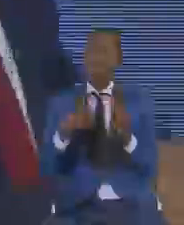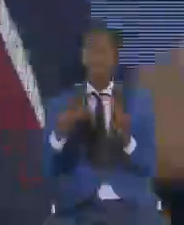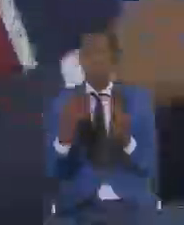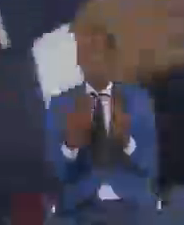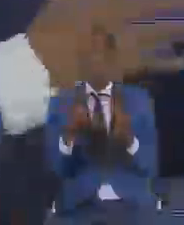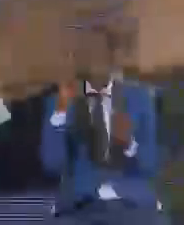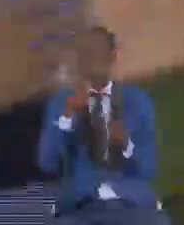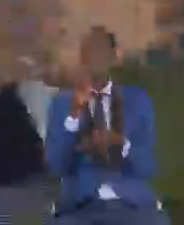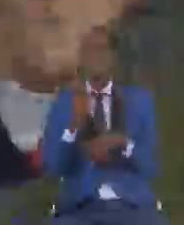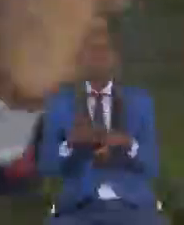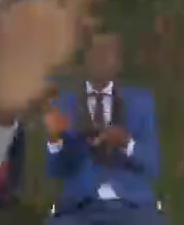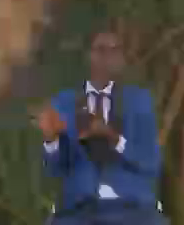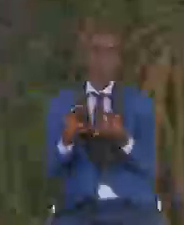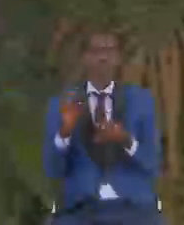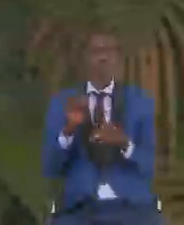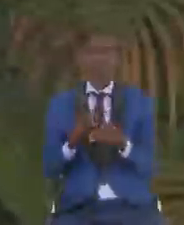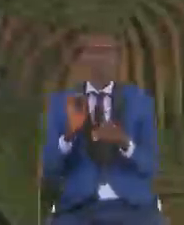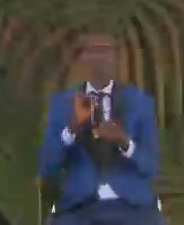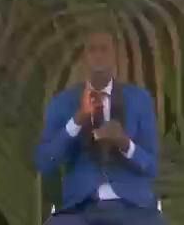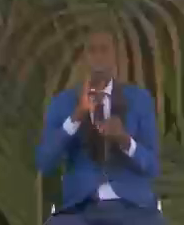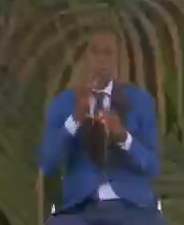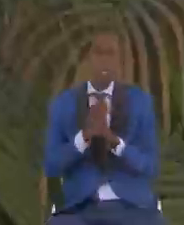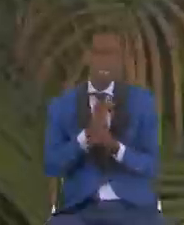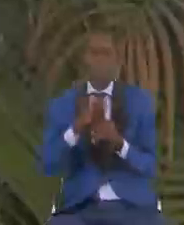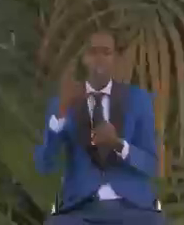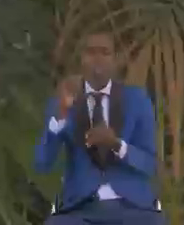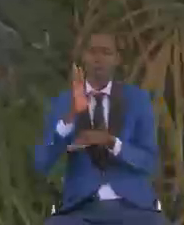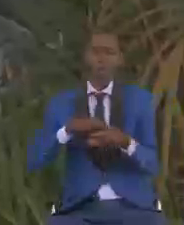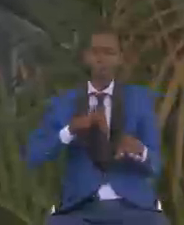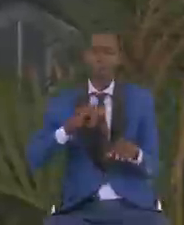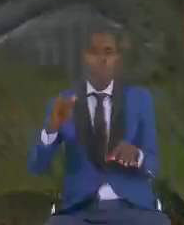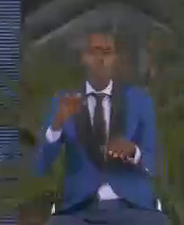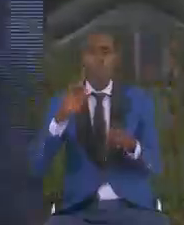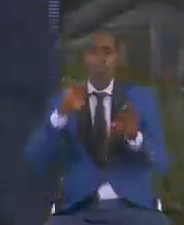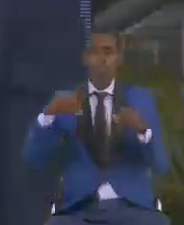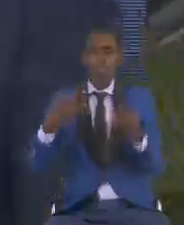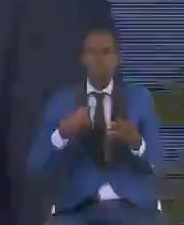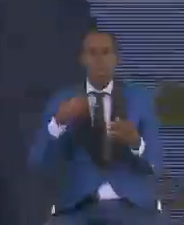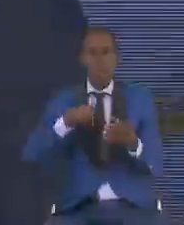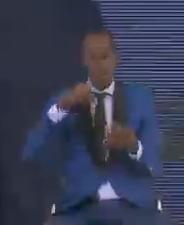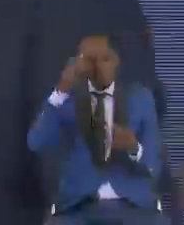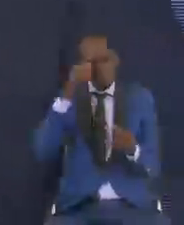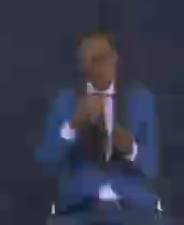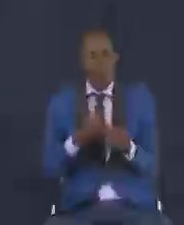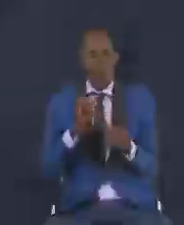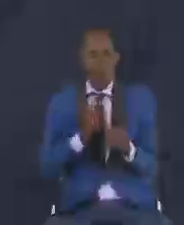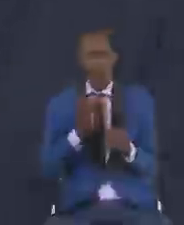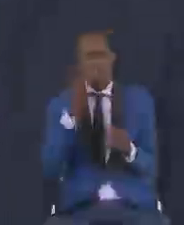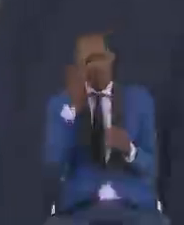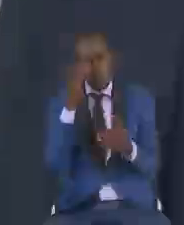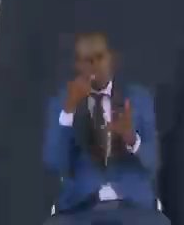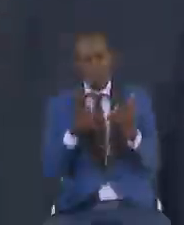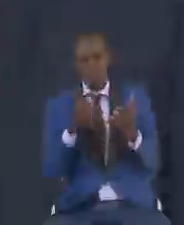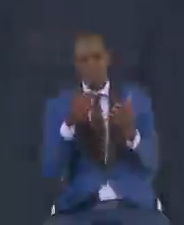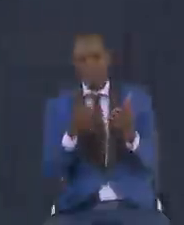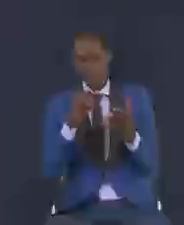do in accomplishing the calling you have given me. I remember, I know